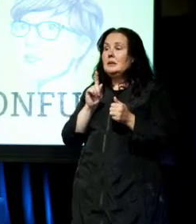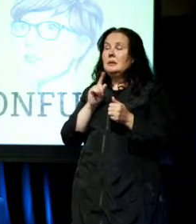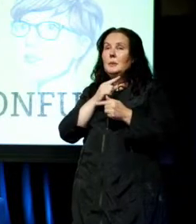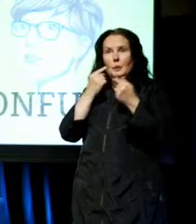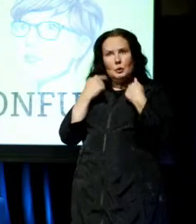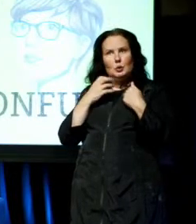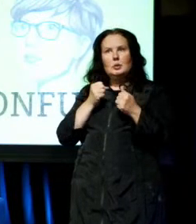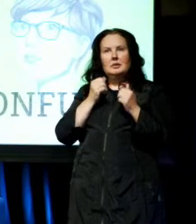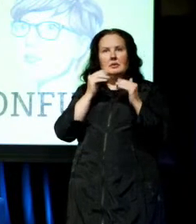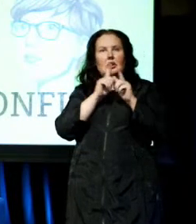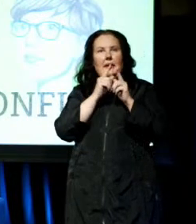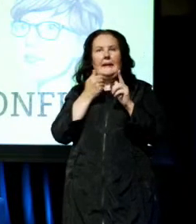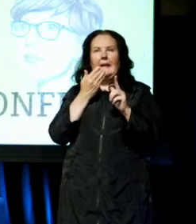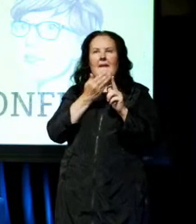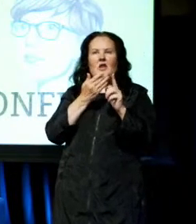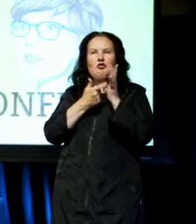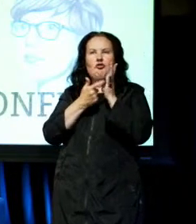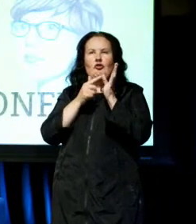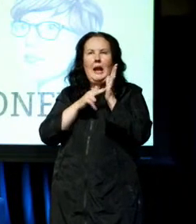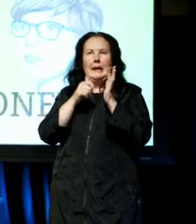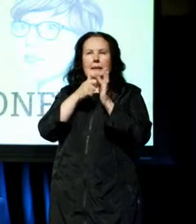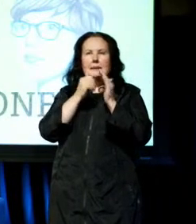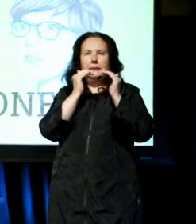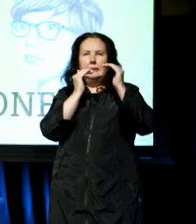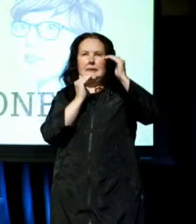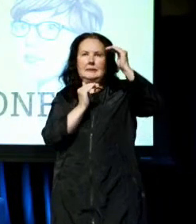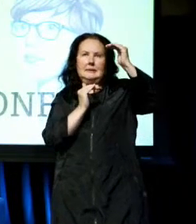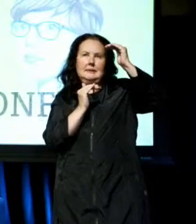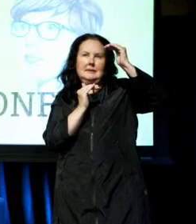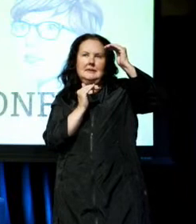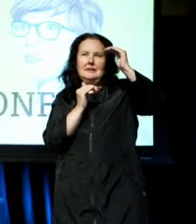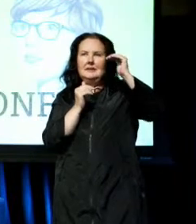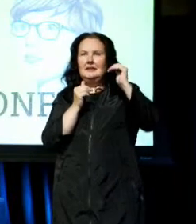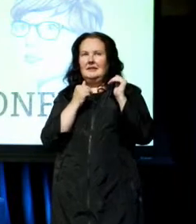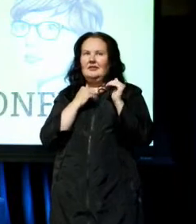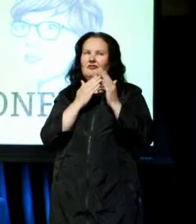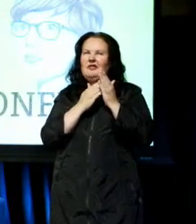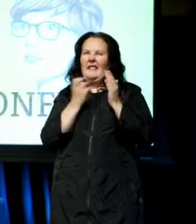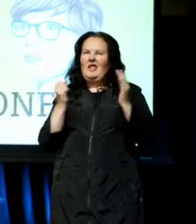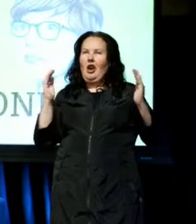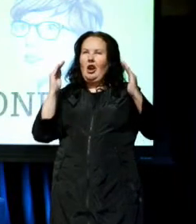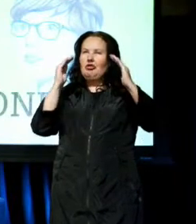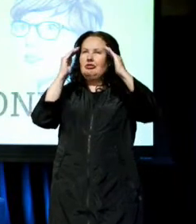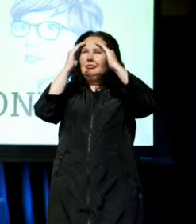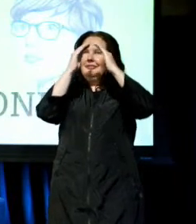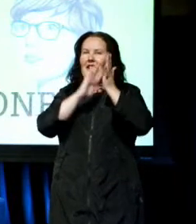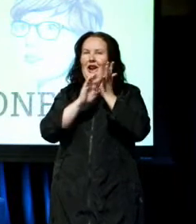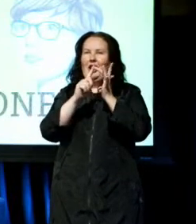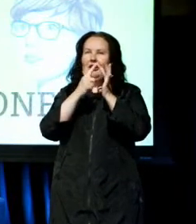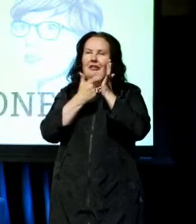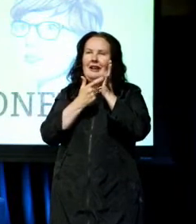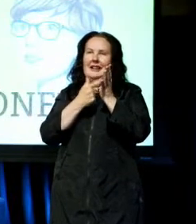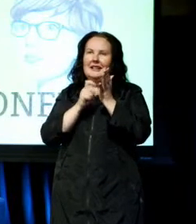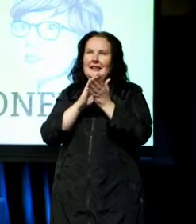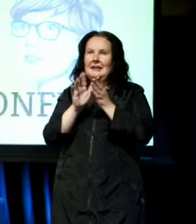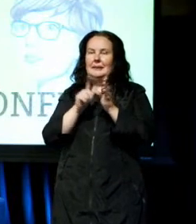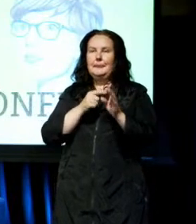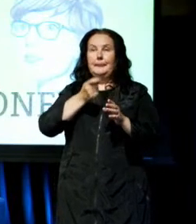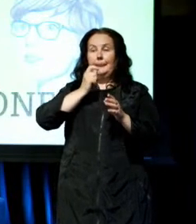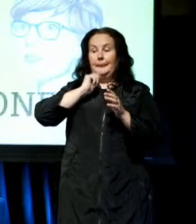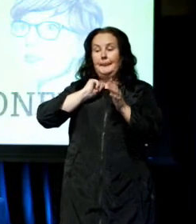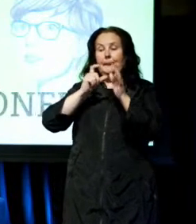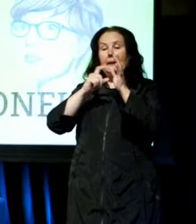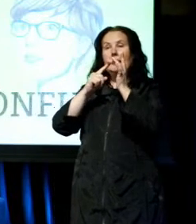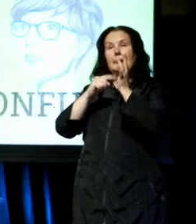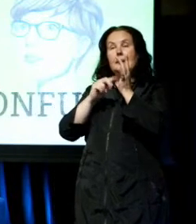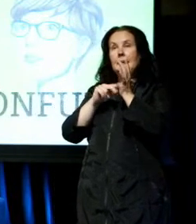we should rank each other. Well, it's my point. I'm into hierarchy. I was joking before, but I was going to get to this. So